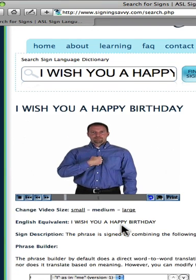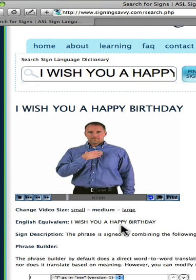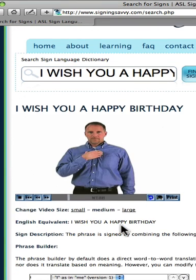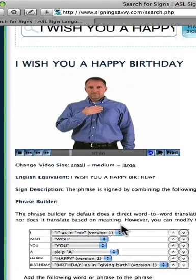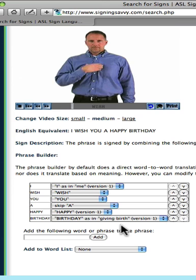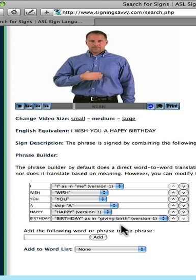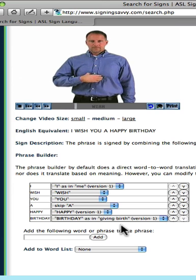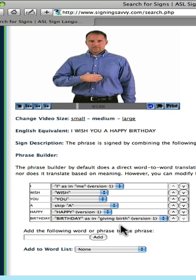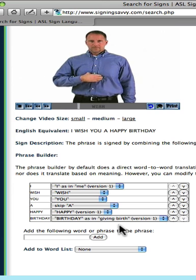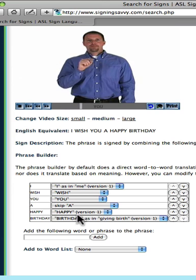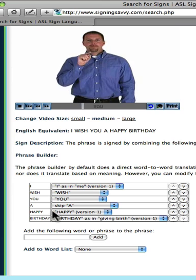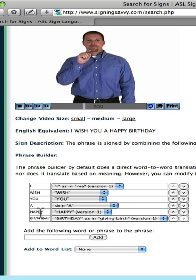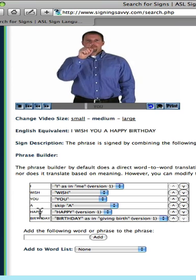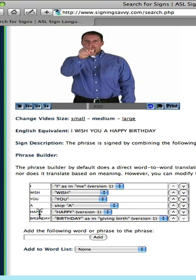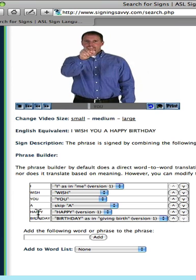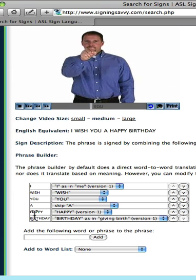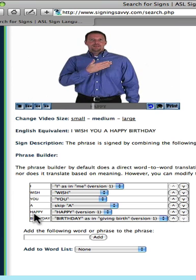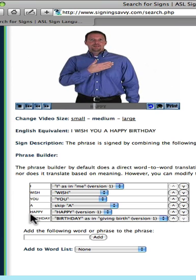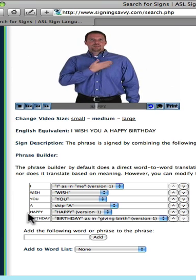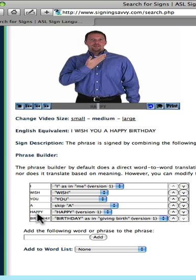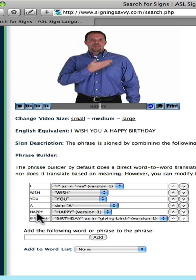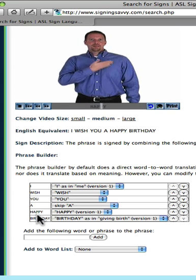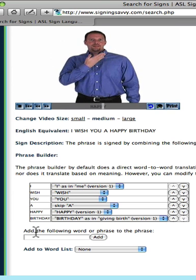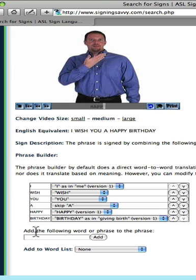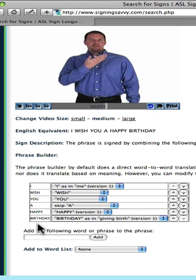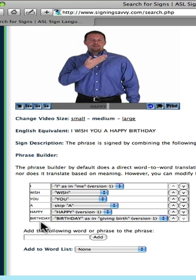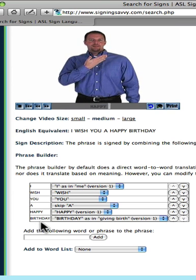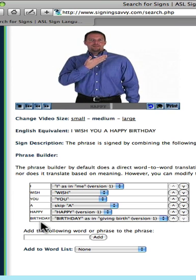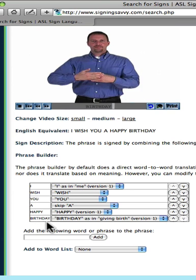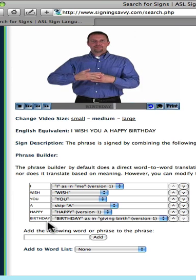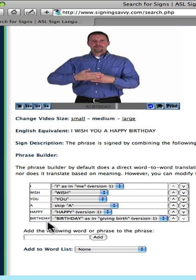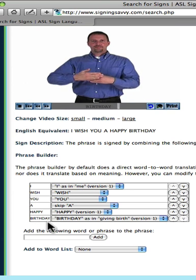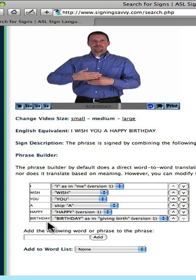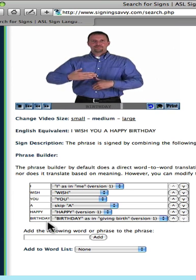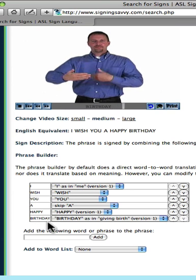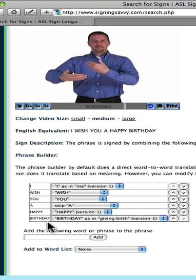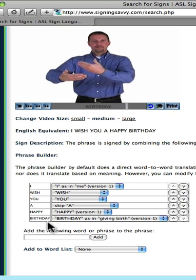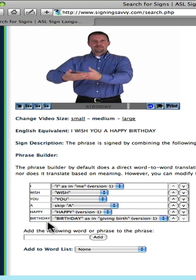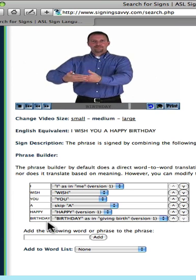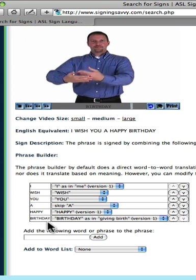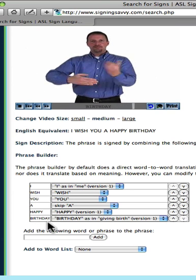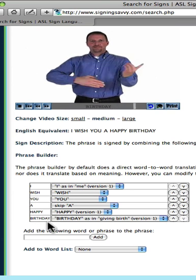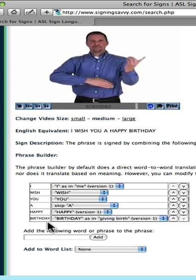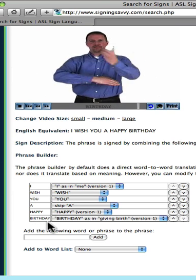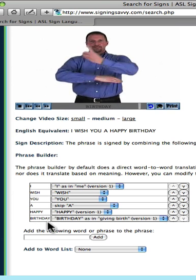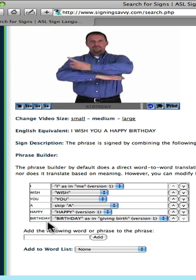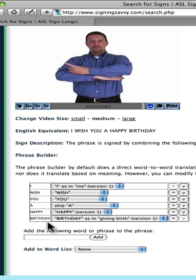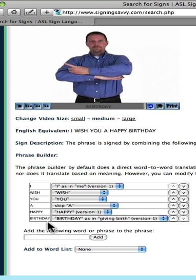And we see the phrase again, but this time, Happy and Birthday are two separate signs.